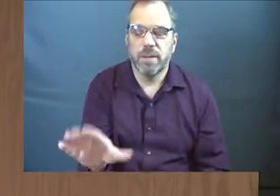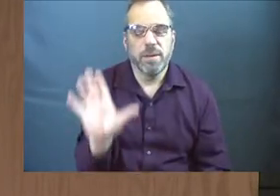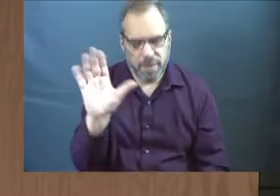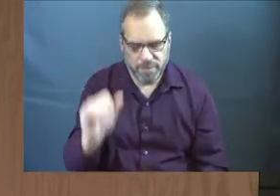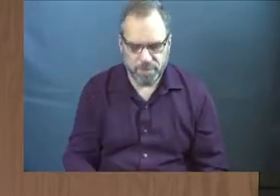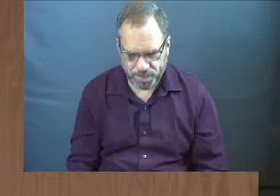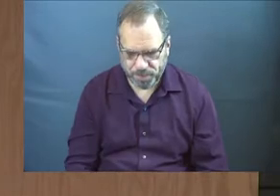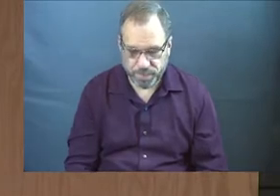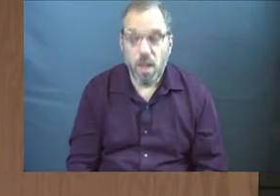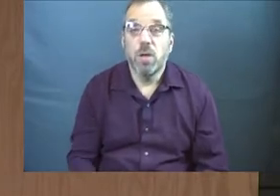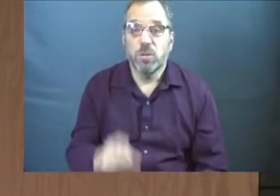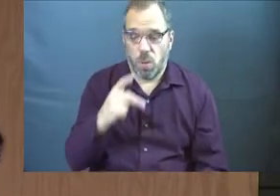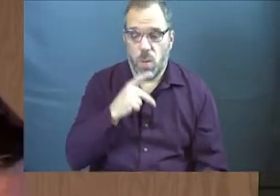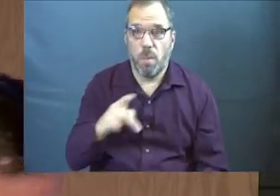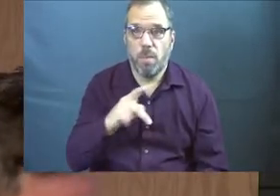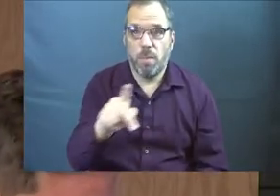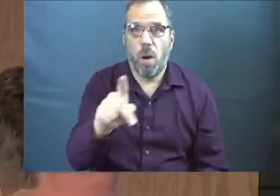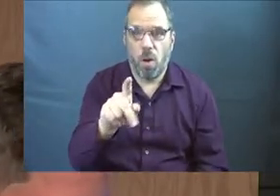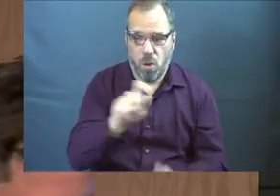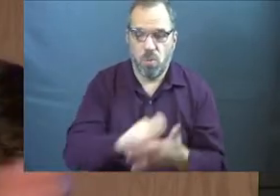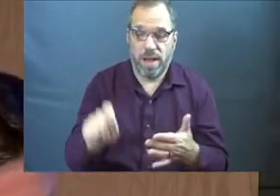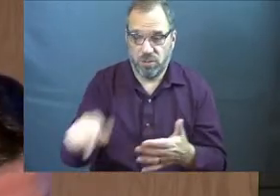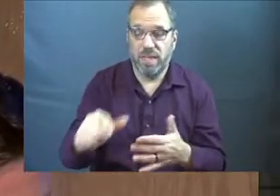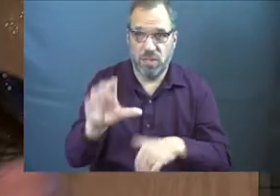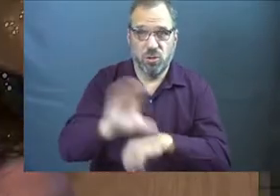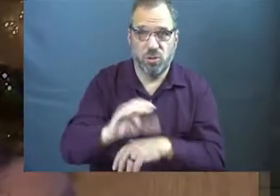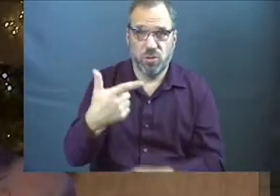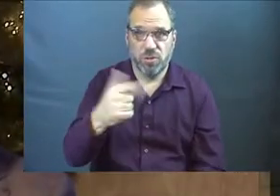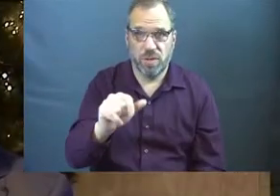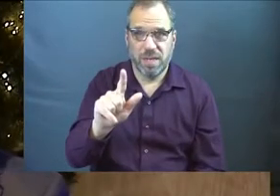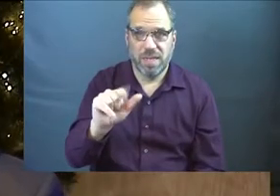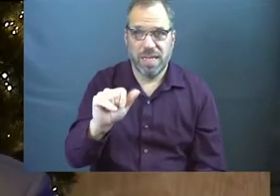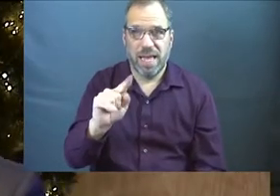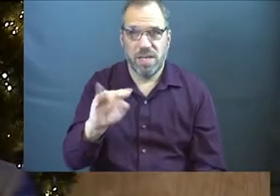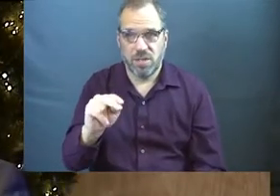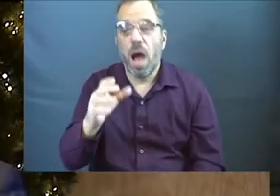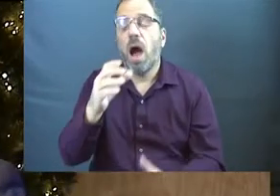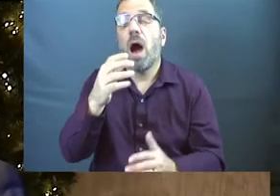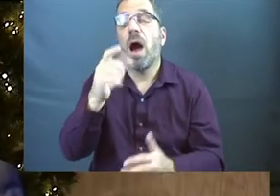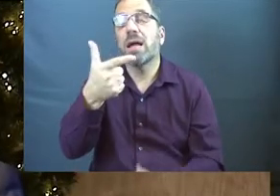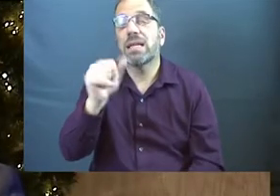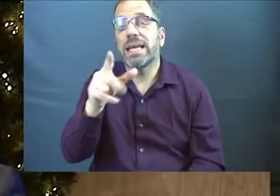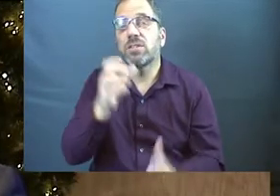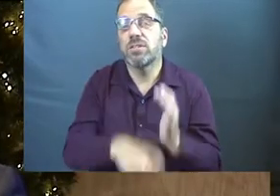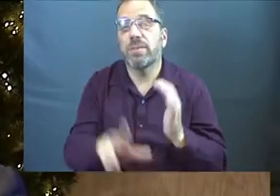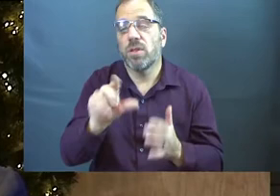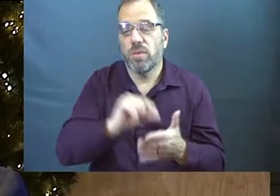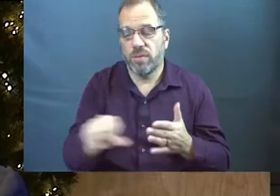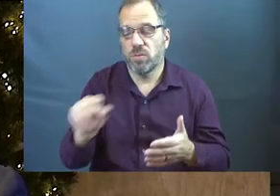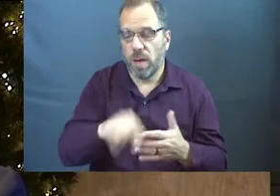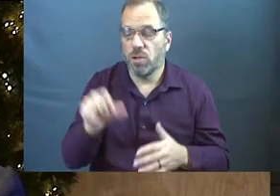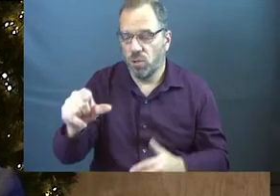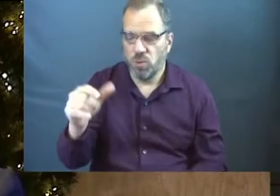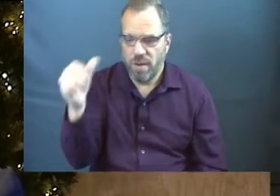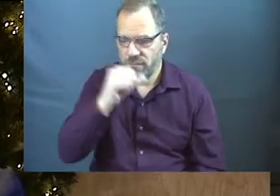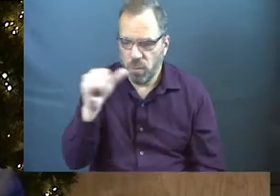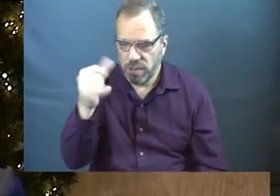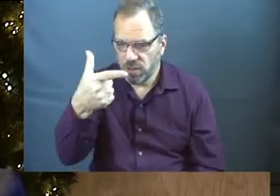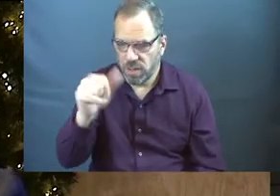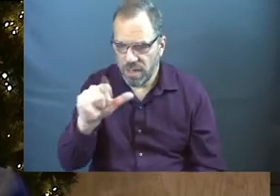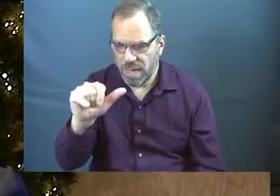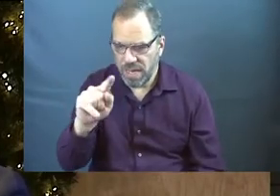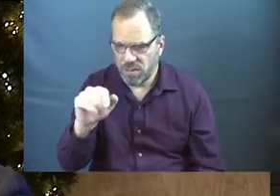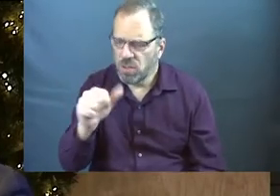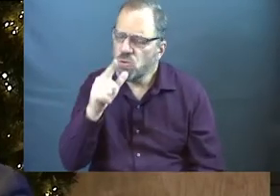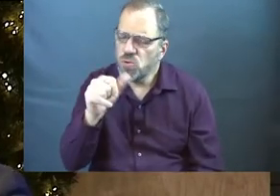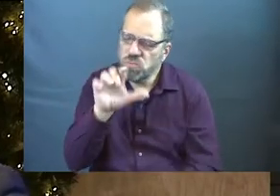So anyway, so Paul writes to them with a little bit of passion. Galatians 3, verse 1, you foolish Galatians,